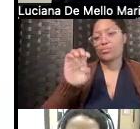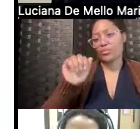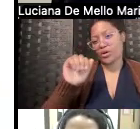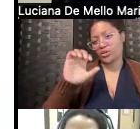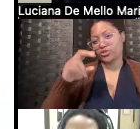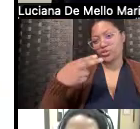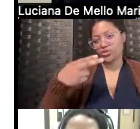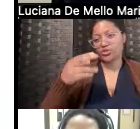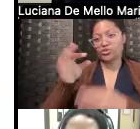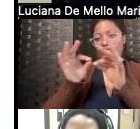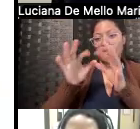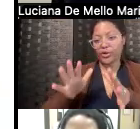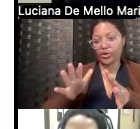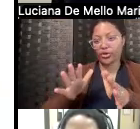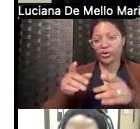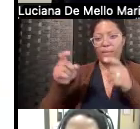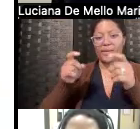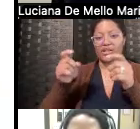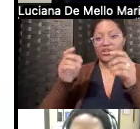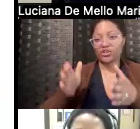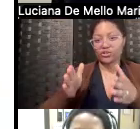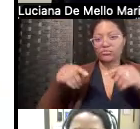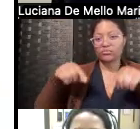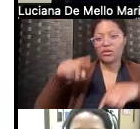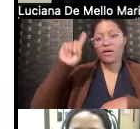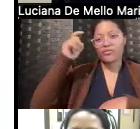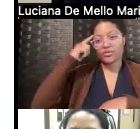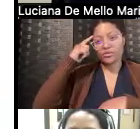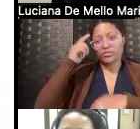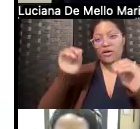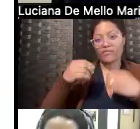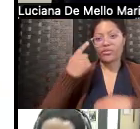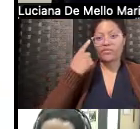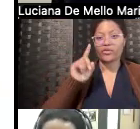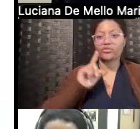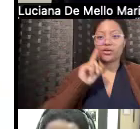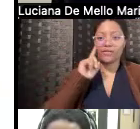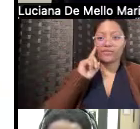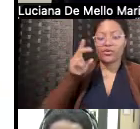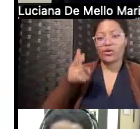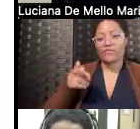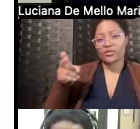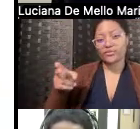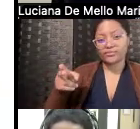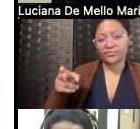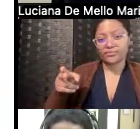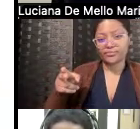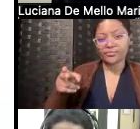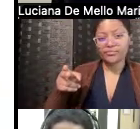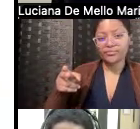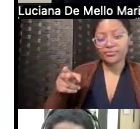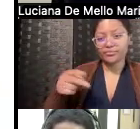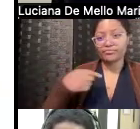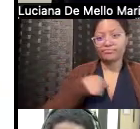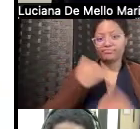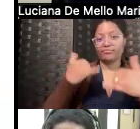and I am the Outreach Interpreter Manager here for the Government Office for the Deaf and